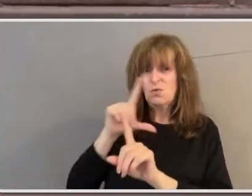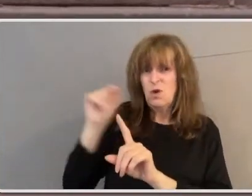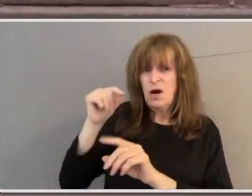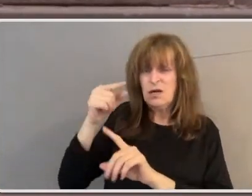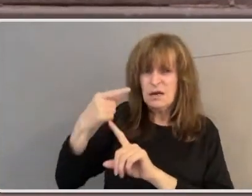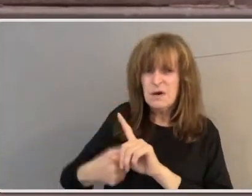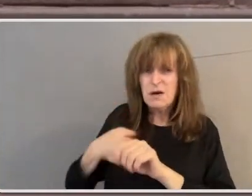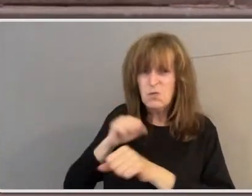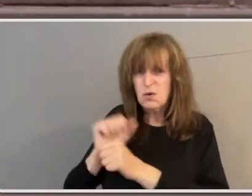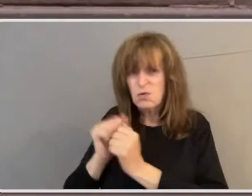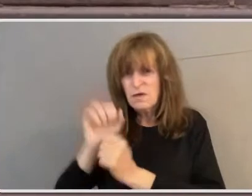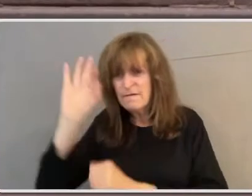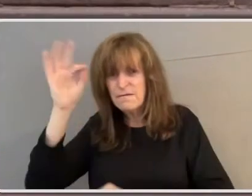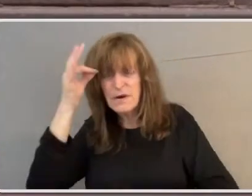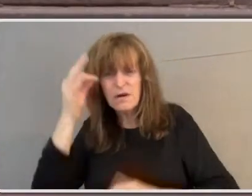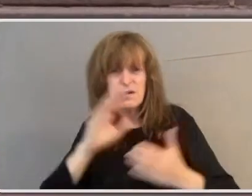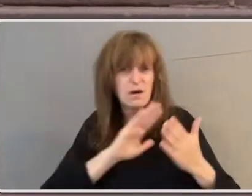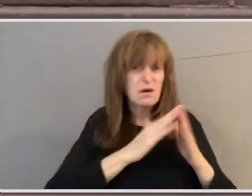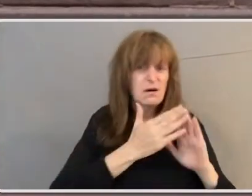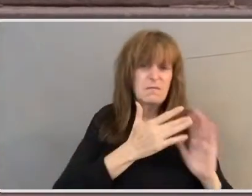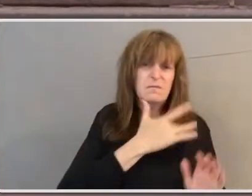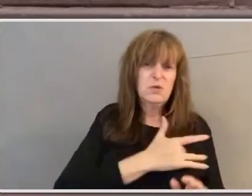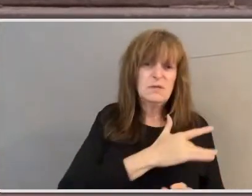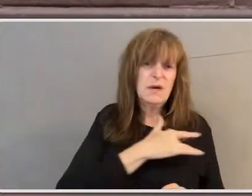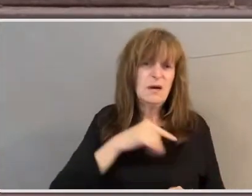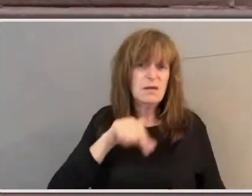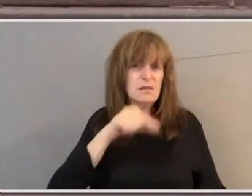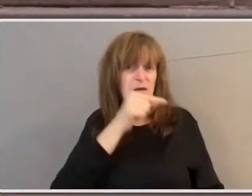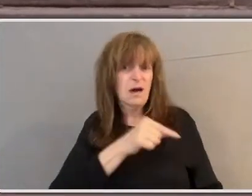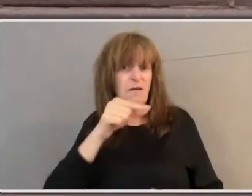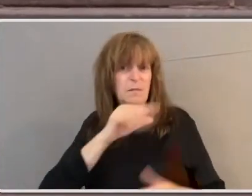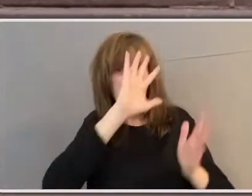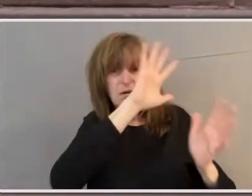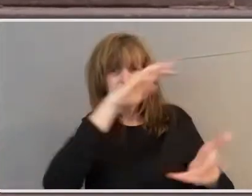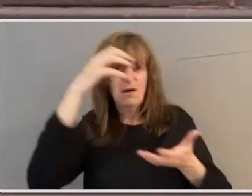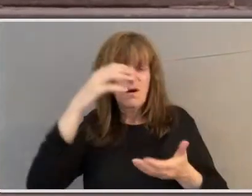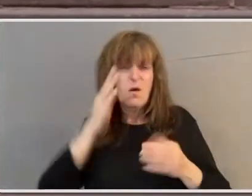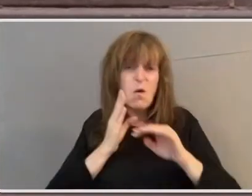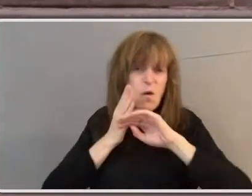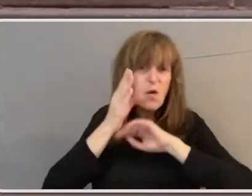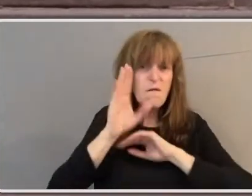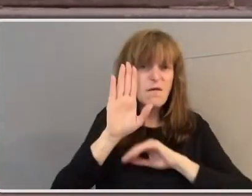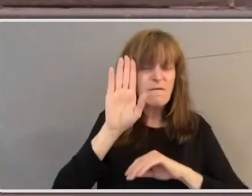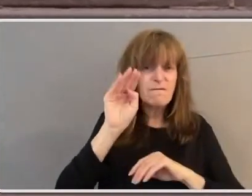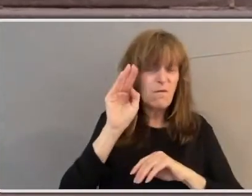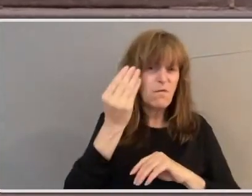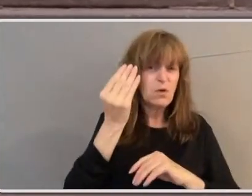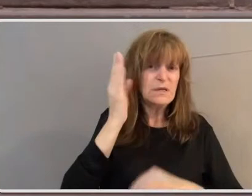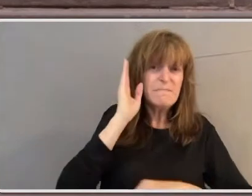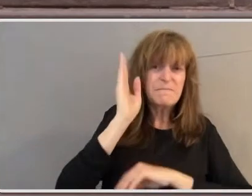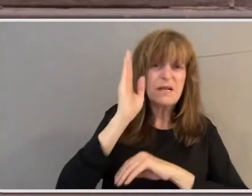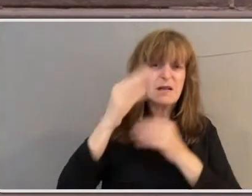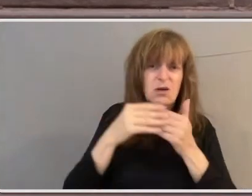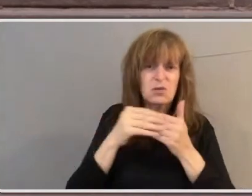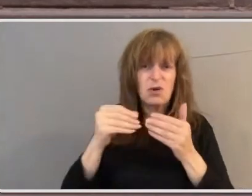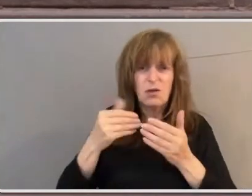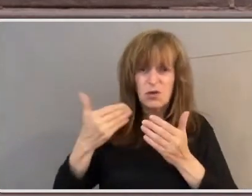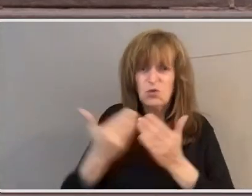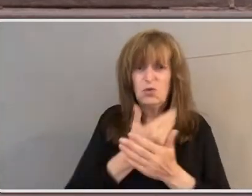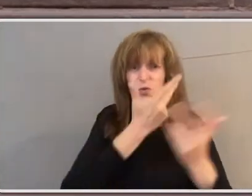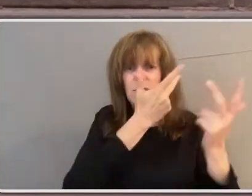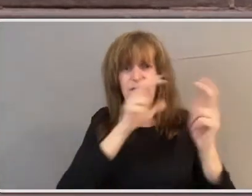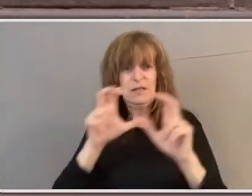has secured over $14 billion in new investments in Ontario's auto sector,